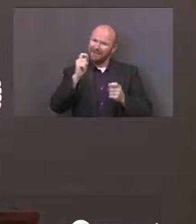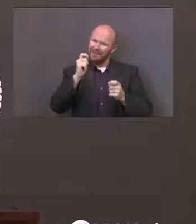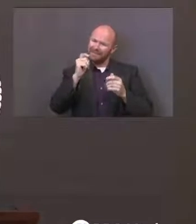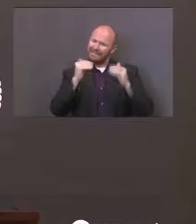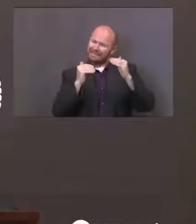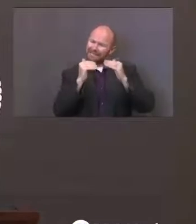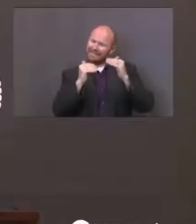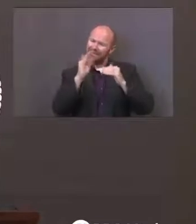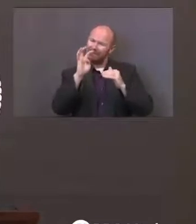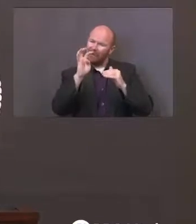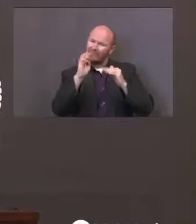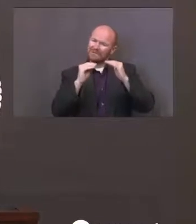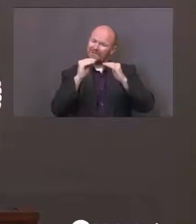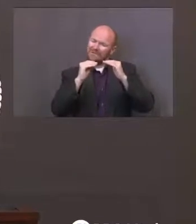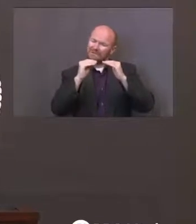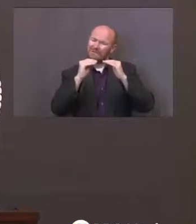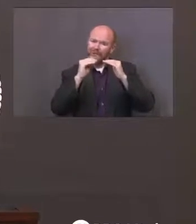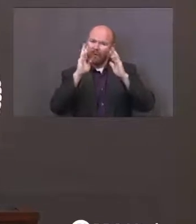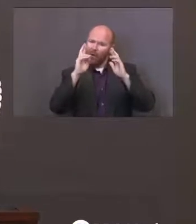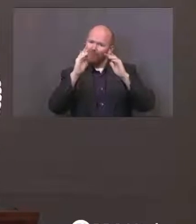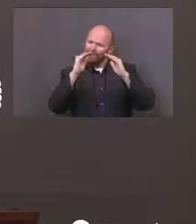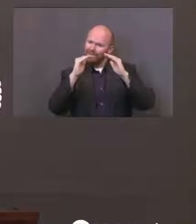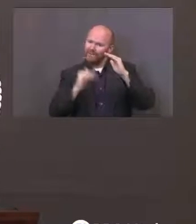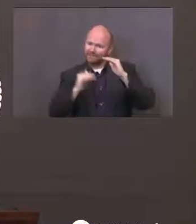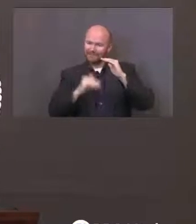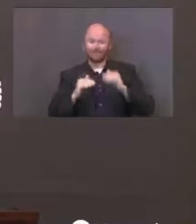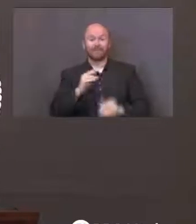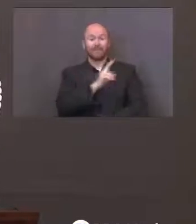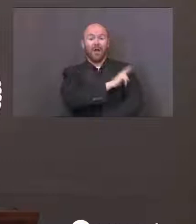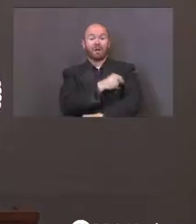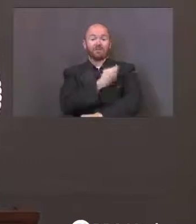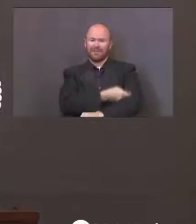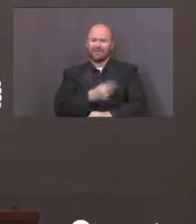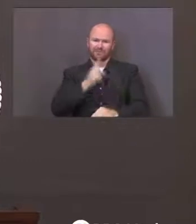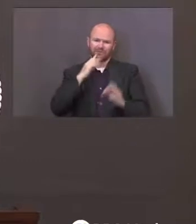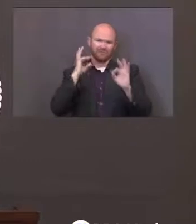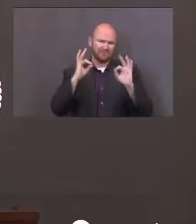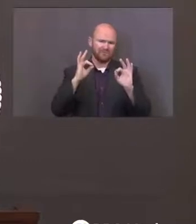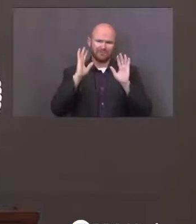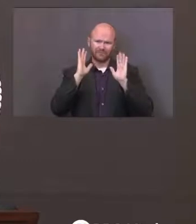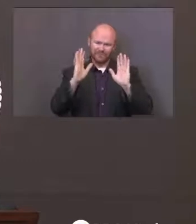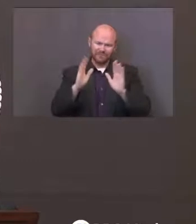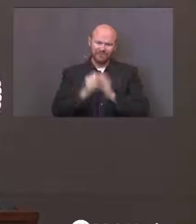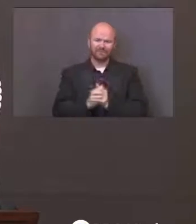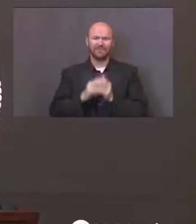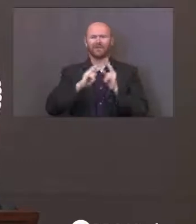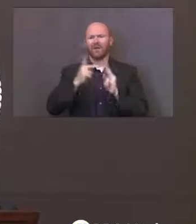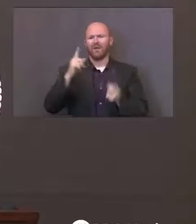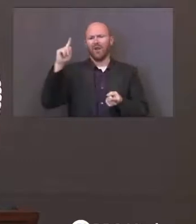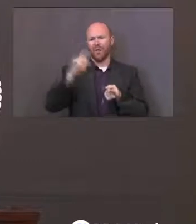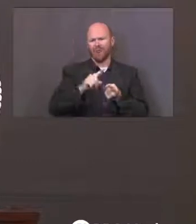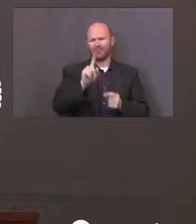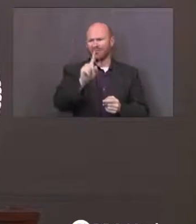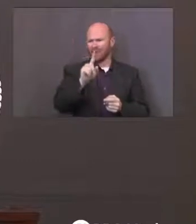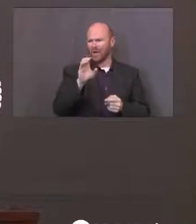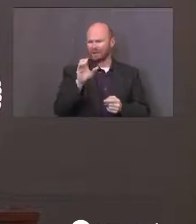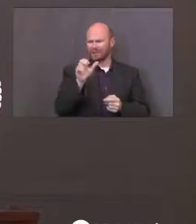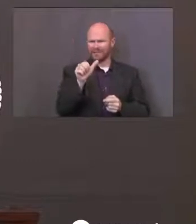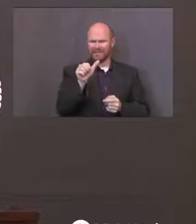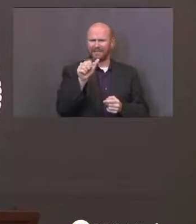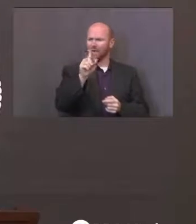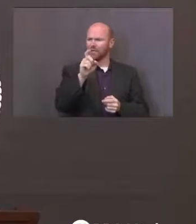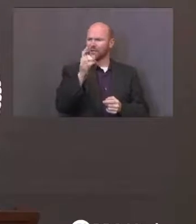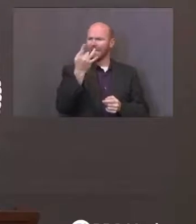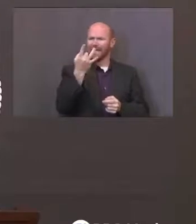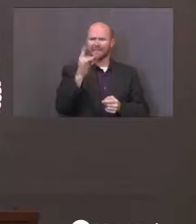below 400. Our hospitalizations, we're in very good shape there. They are low. 118 hospital